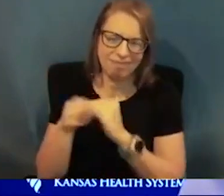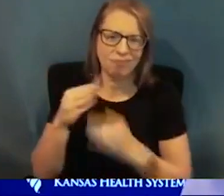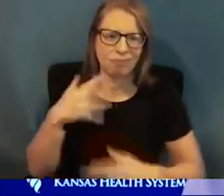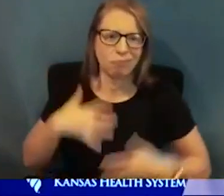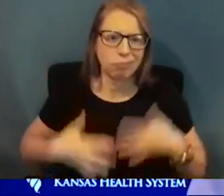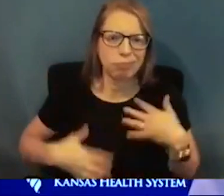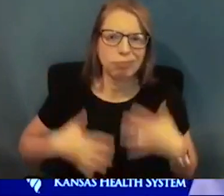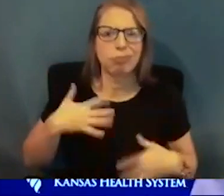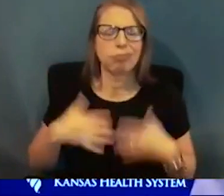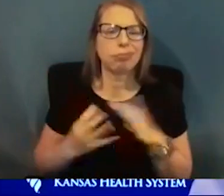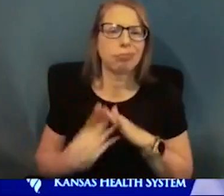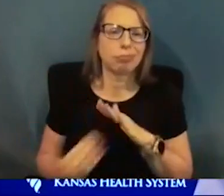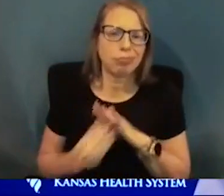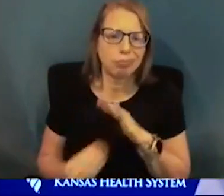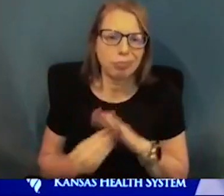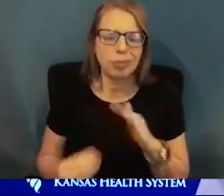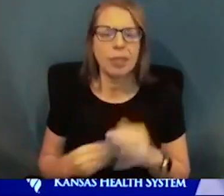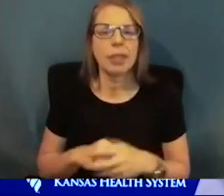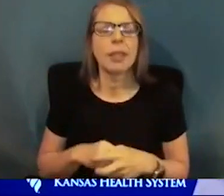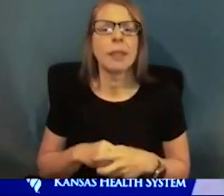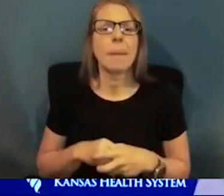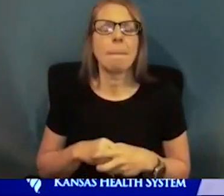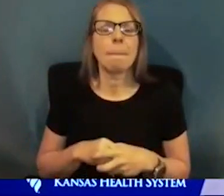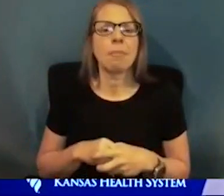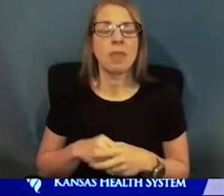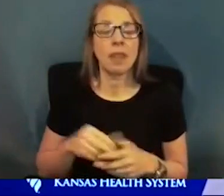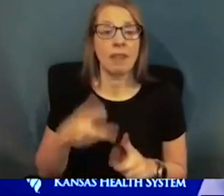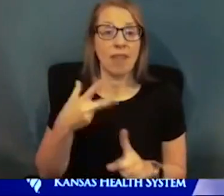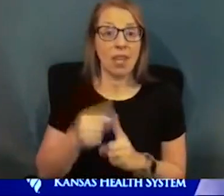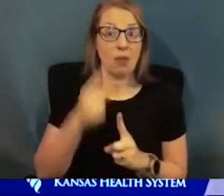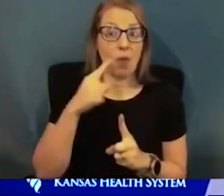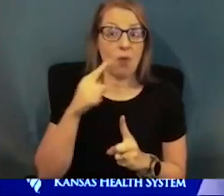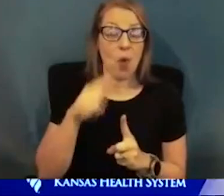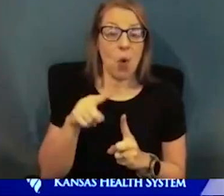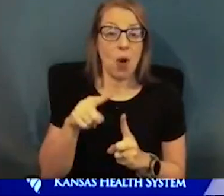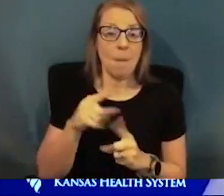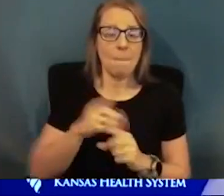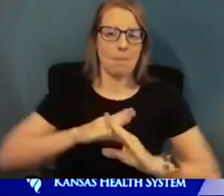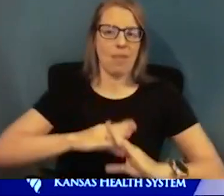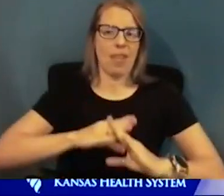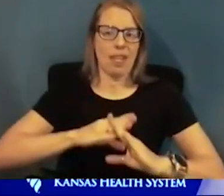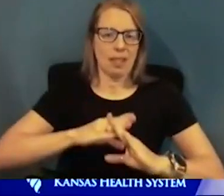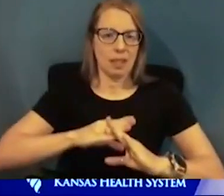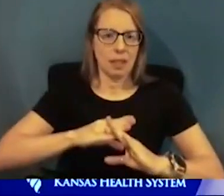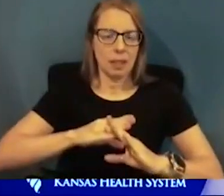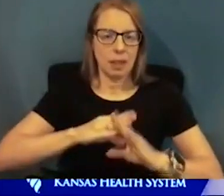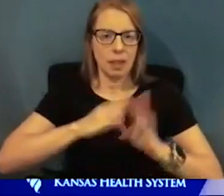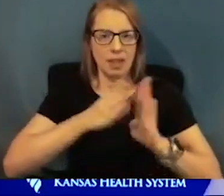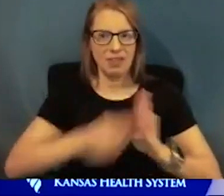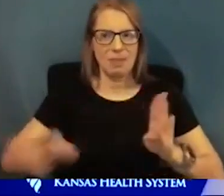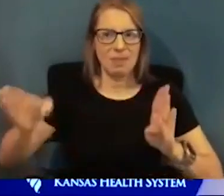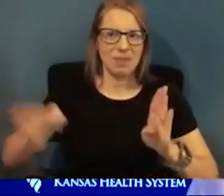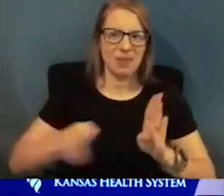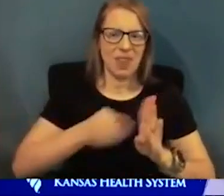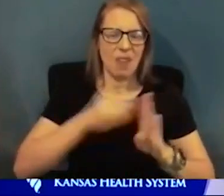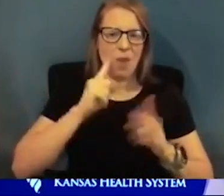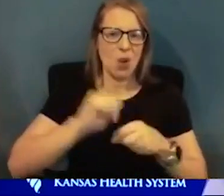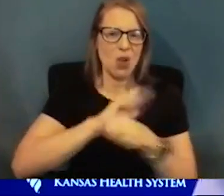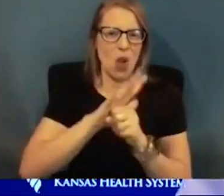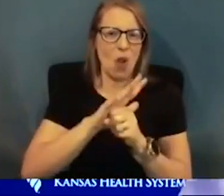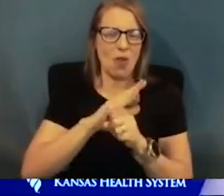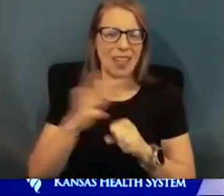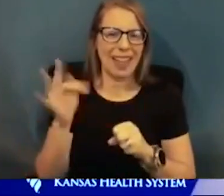replicate. What these vaccines are for are to prevent the whole spectrum of COVID-19, from